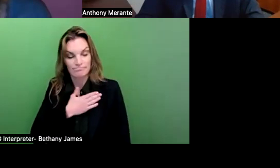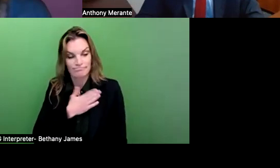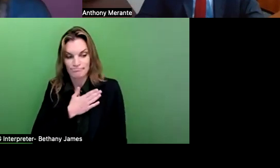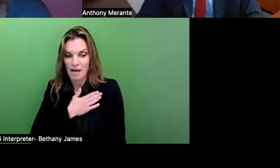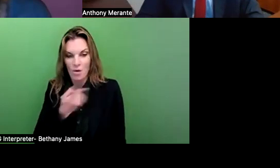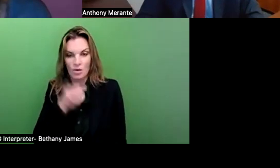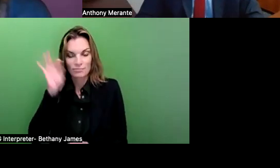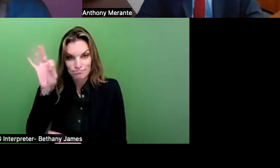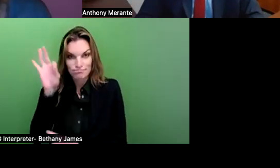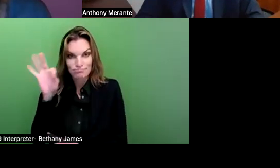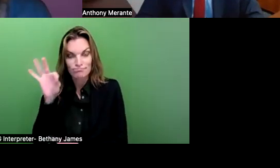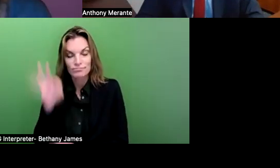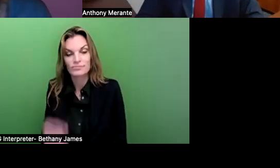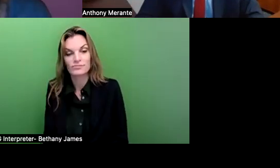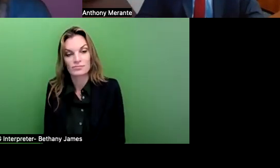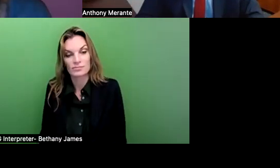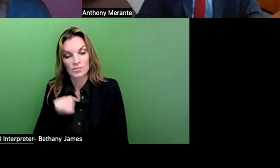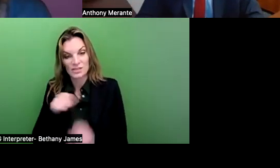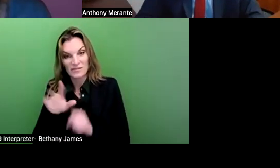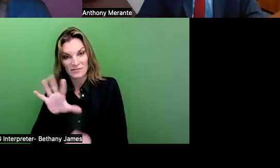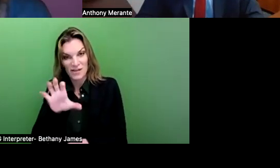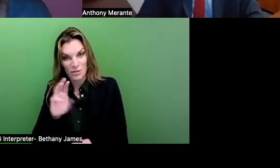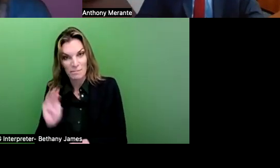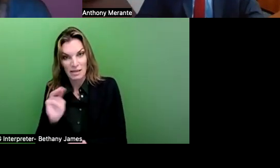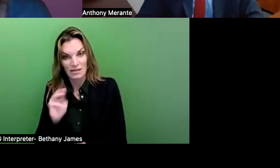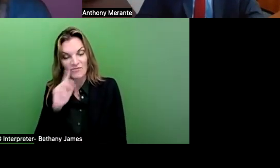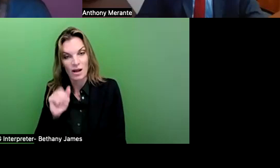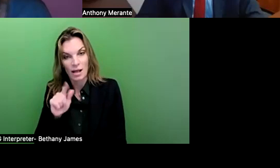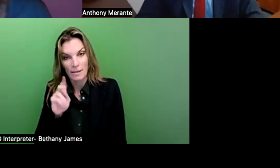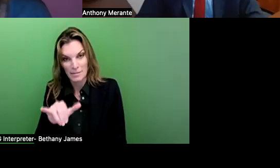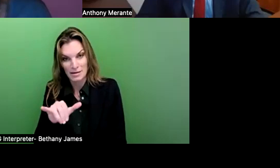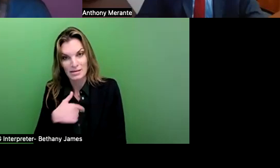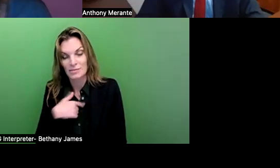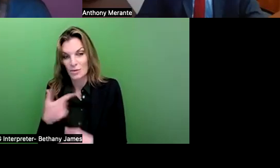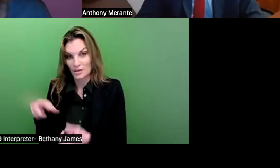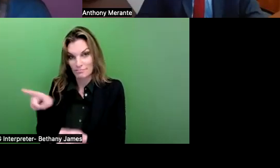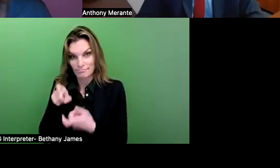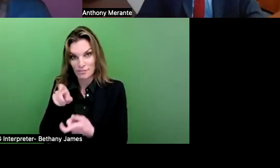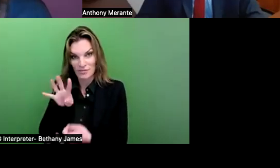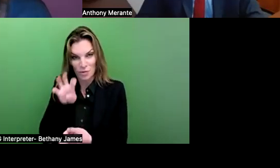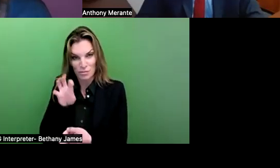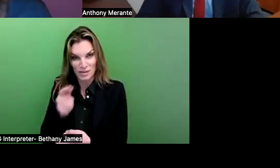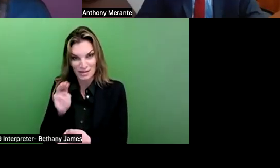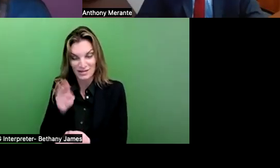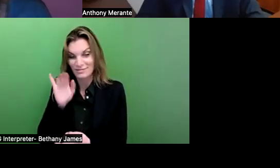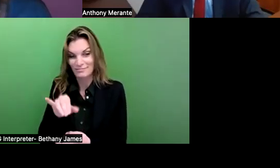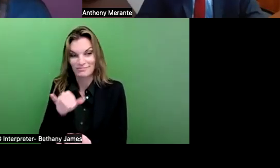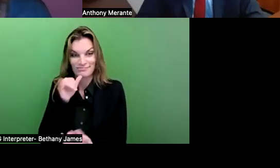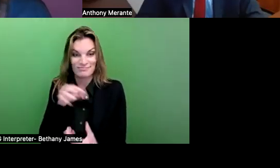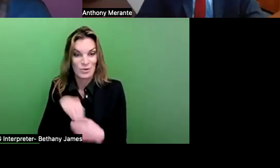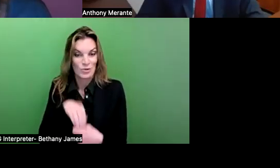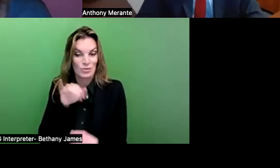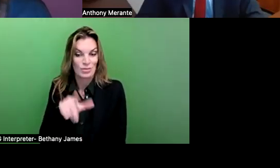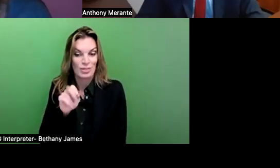time. Also, we send $500 million up to Albany every year. We only get $400 million back, and that doesn't even include the lottery money. So